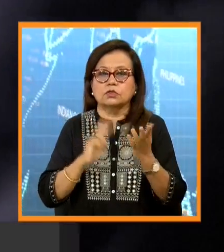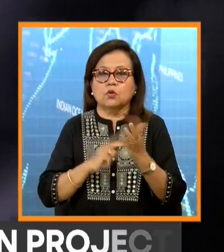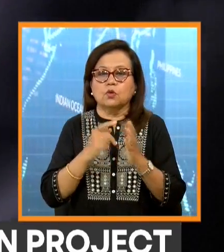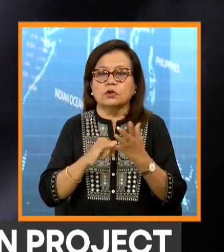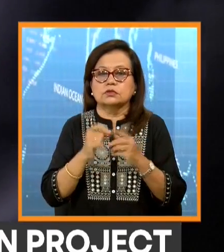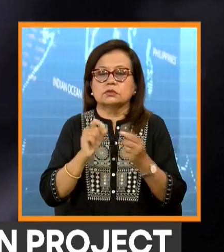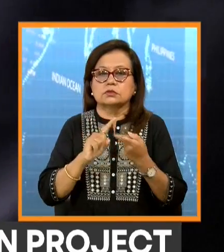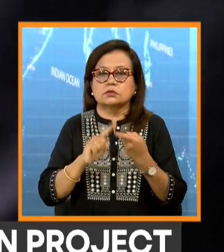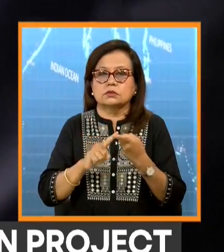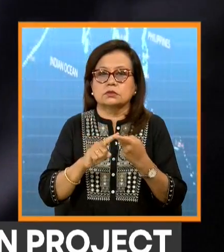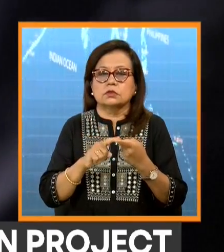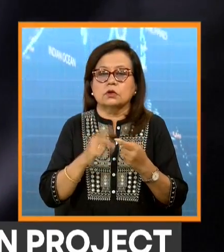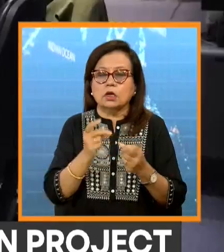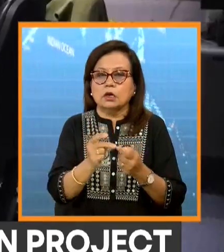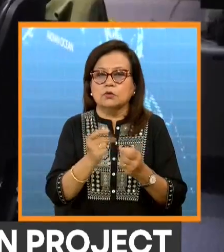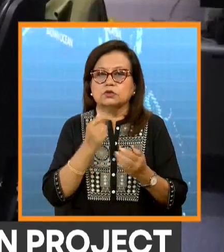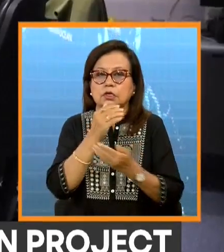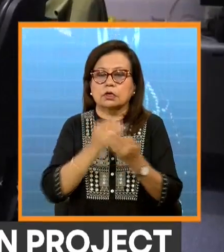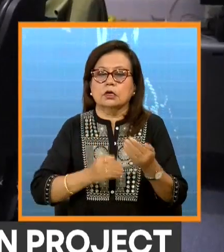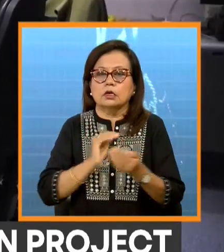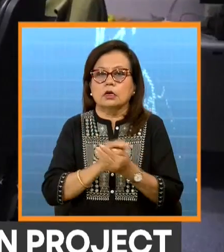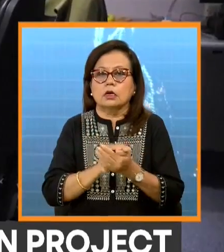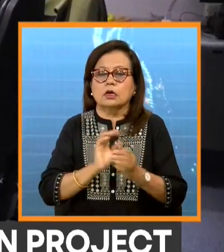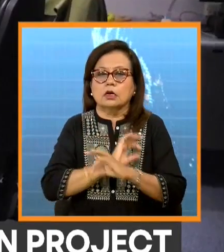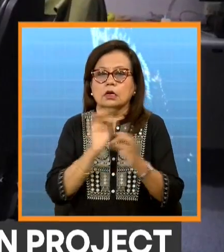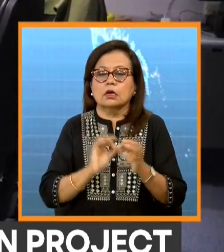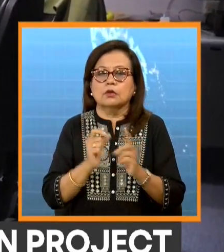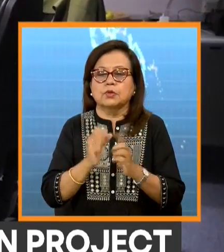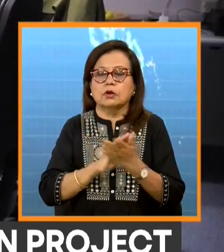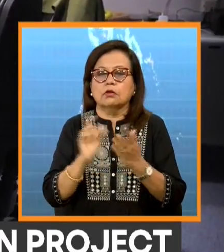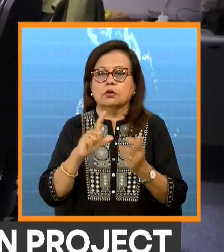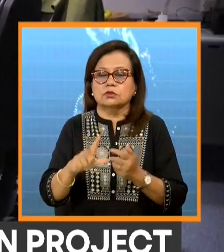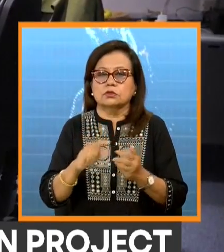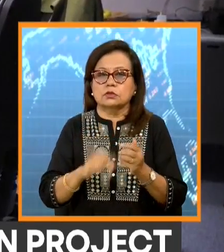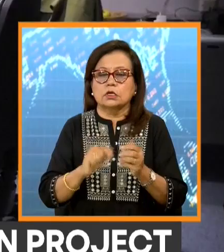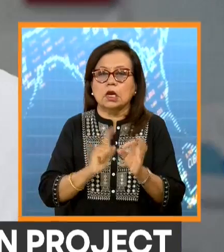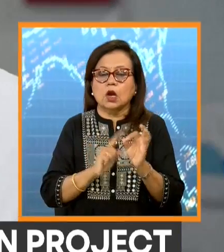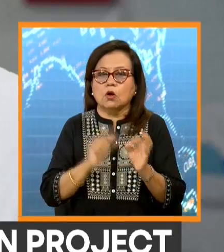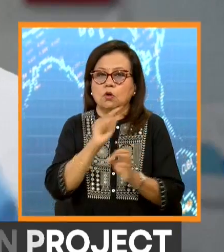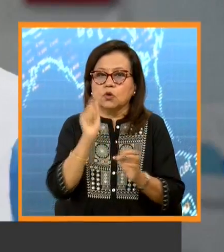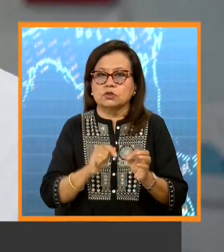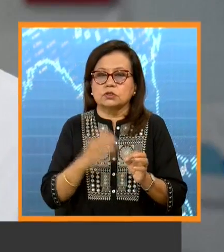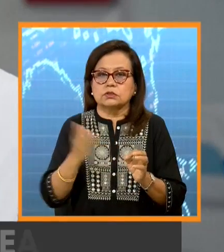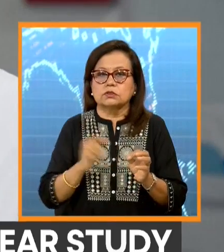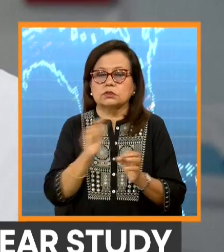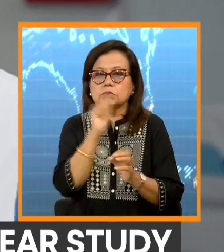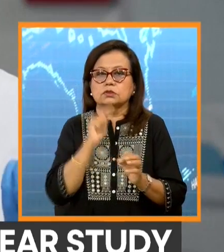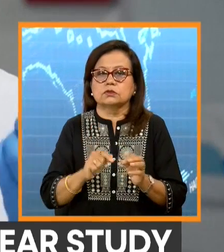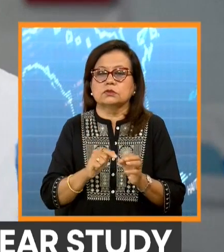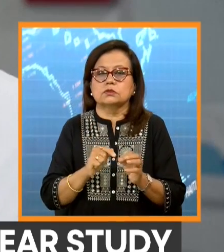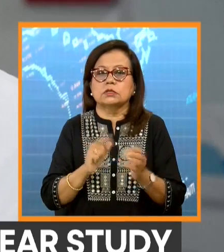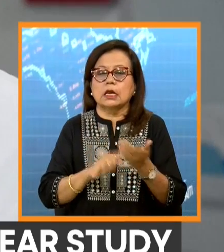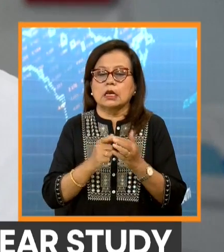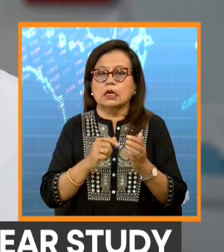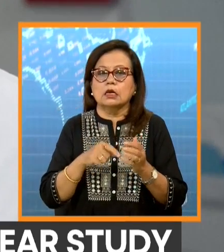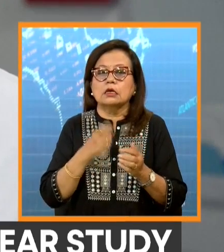What this imaging data will enable researchers to do is just to answer questions like, why is it that someone in their